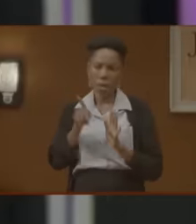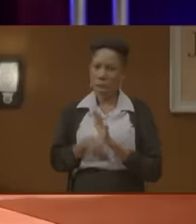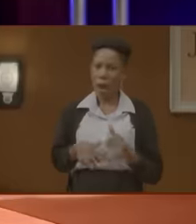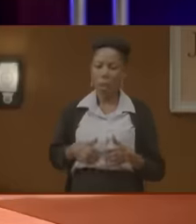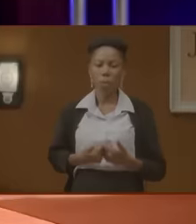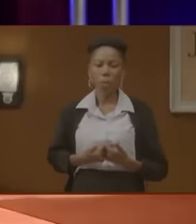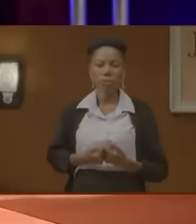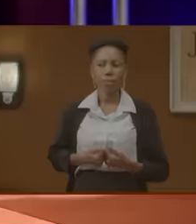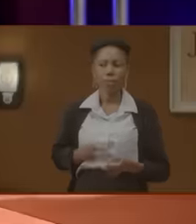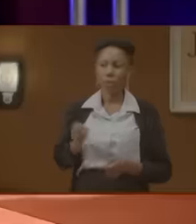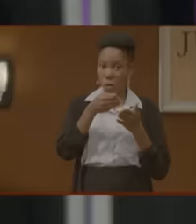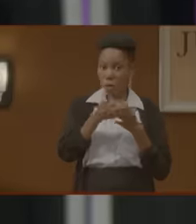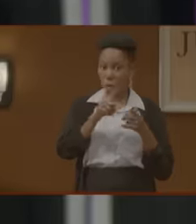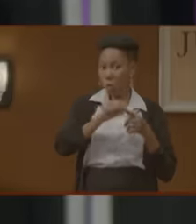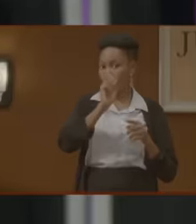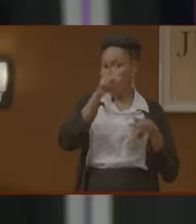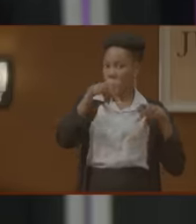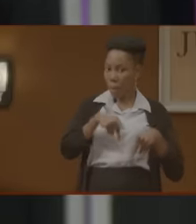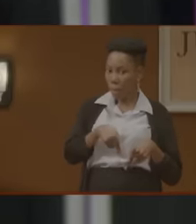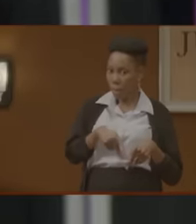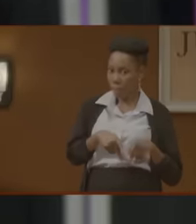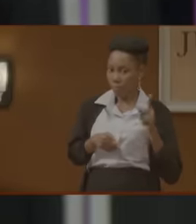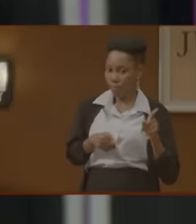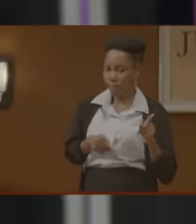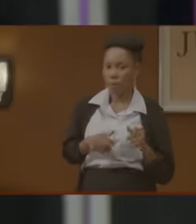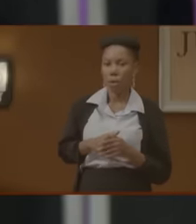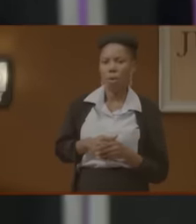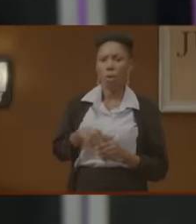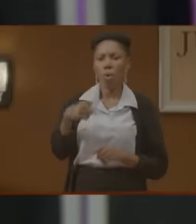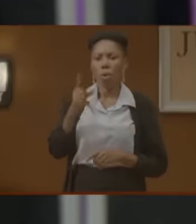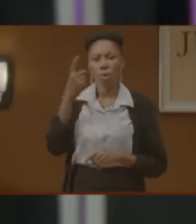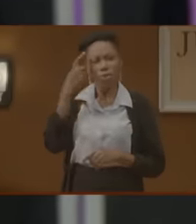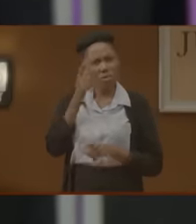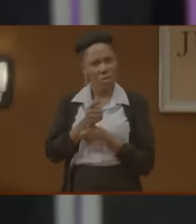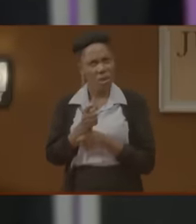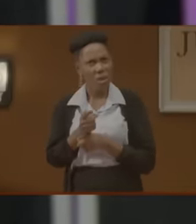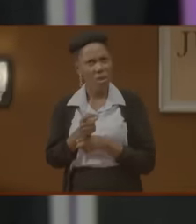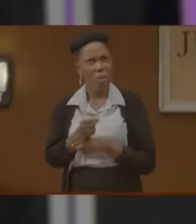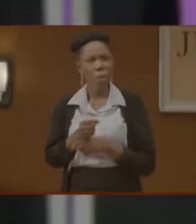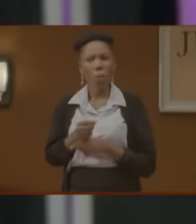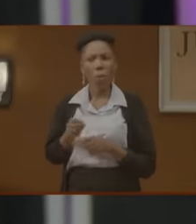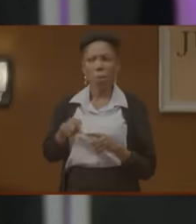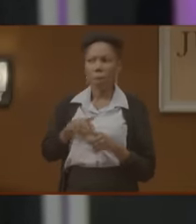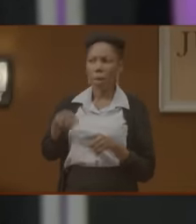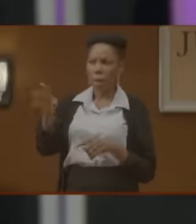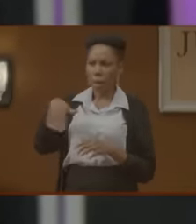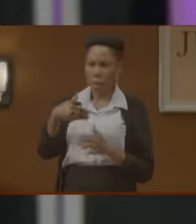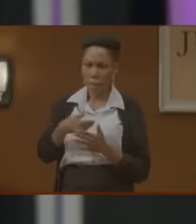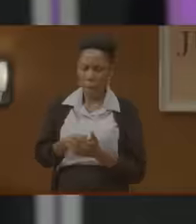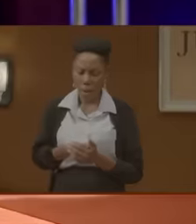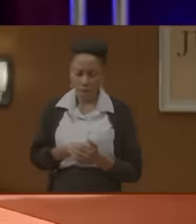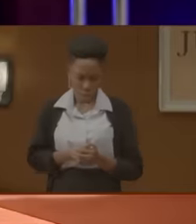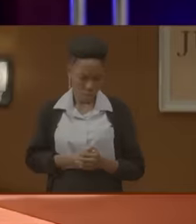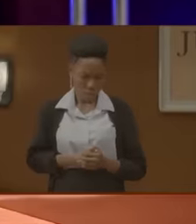house. And I was staying with a friend. Only for one day, I just got back there because at times I do go to the